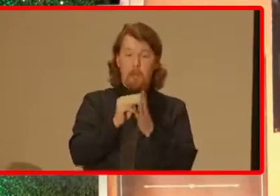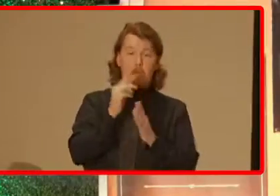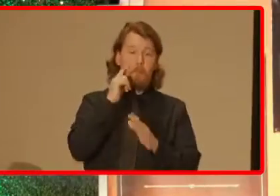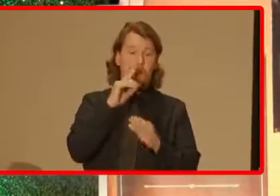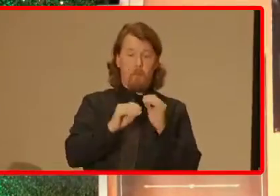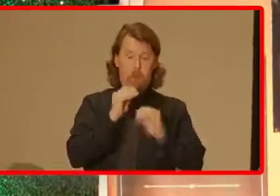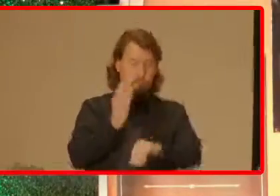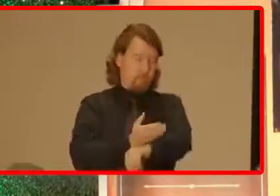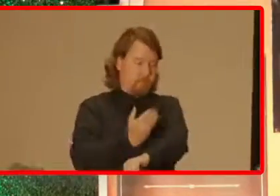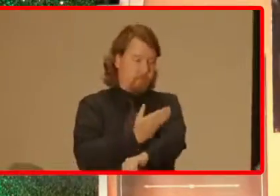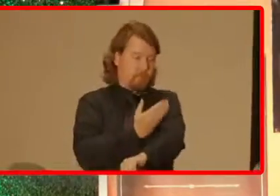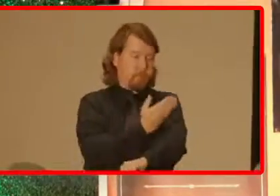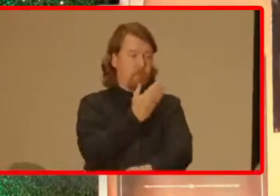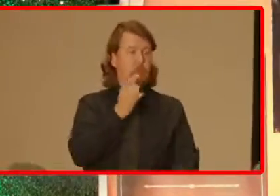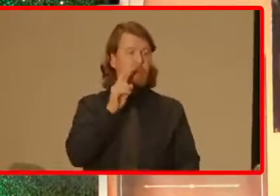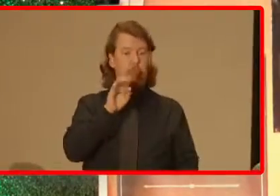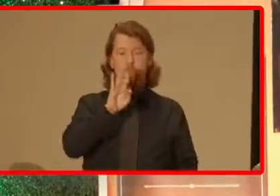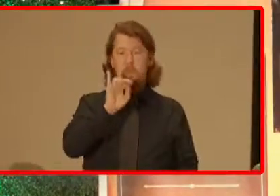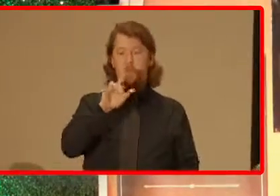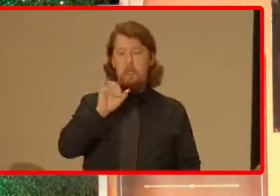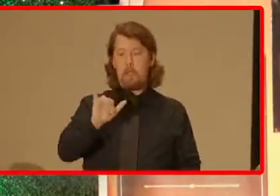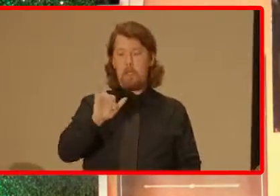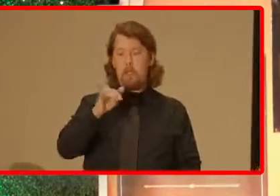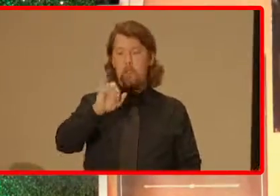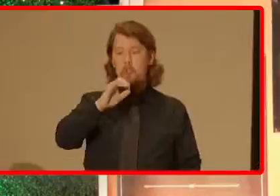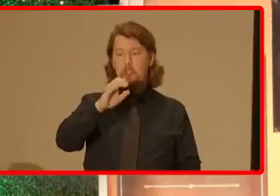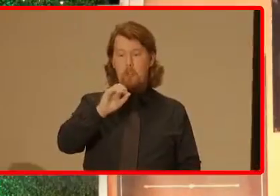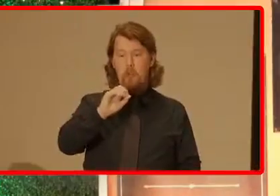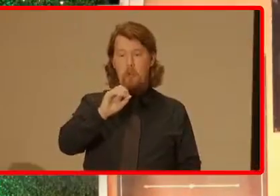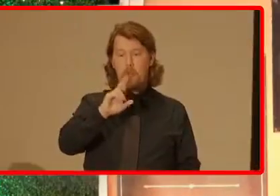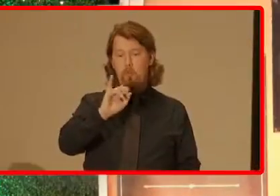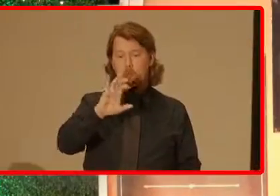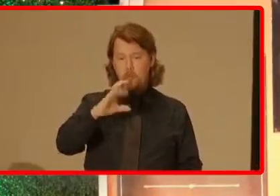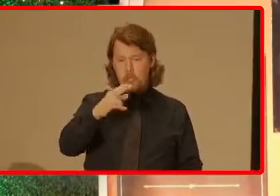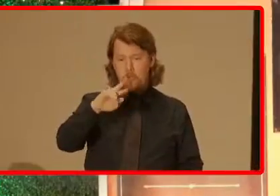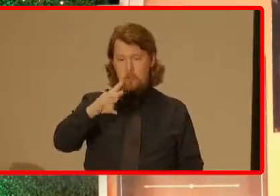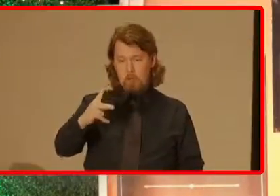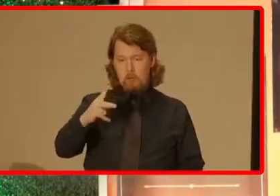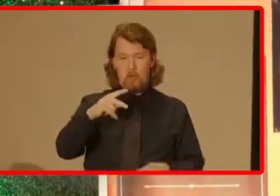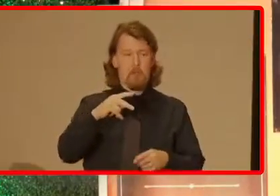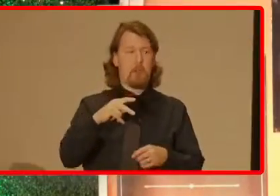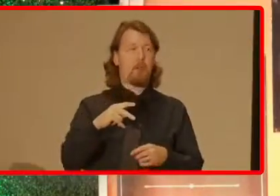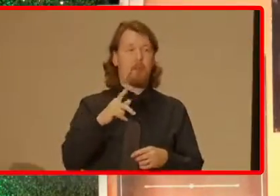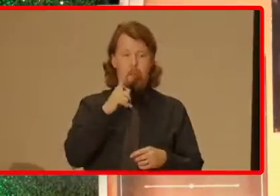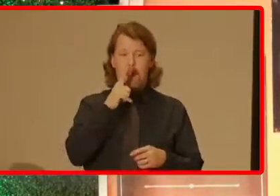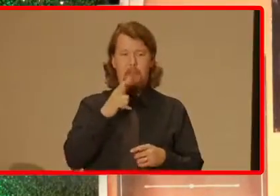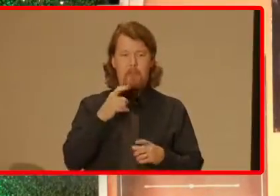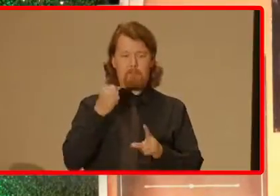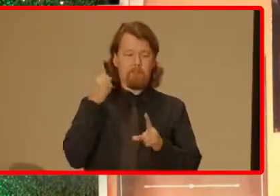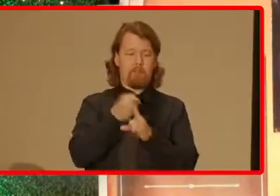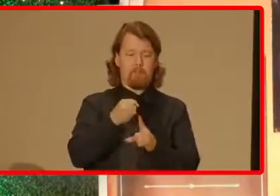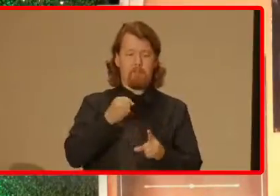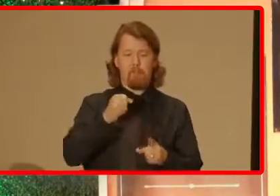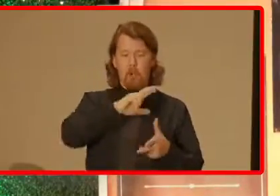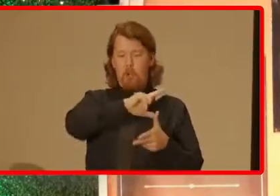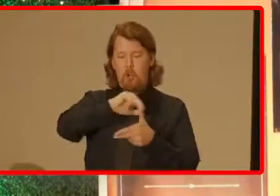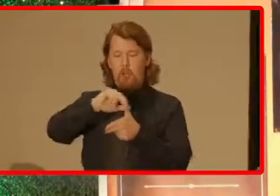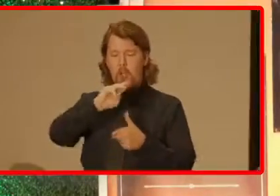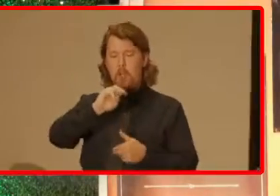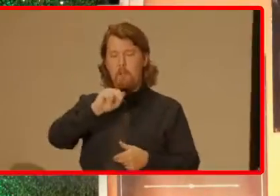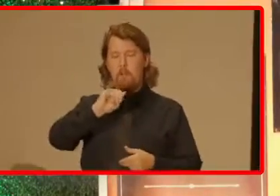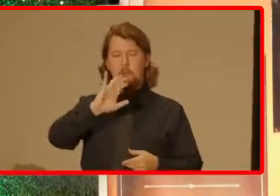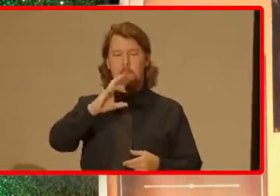and repairs to Billy Joe Risch Park in Gulf County, which was impacted by Hurricane Michael. So we look forward